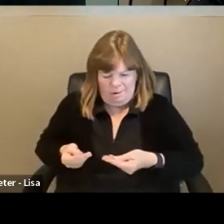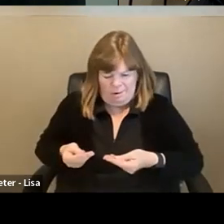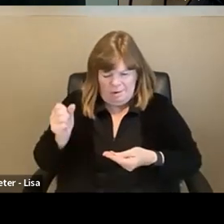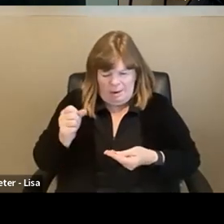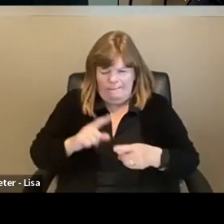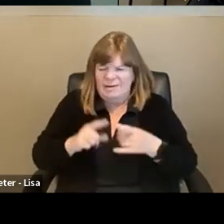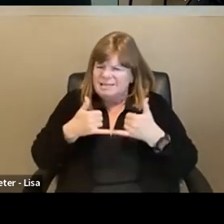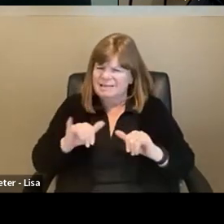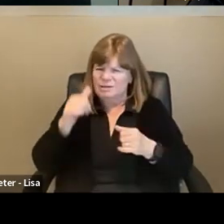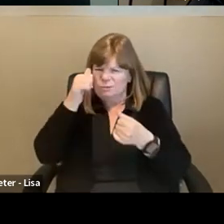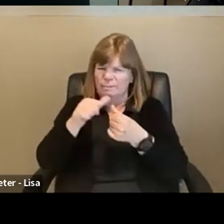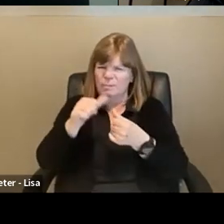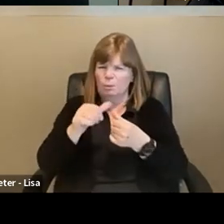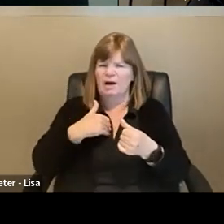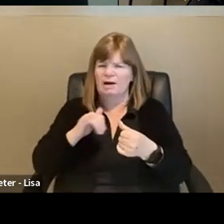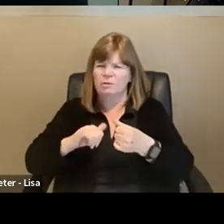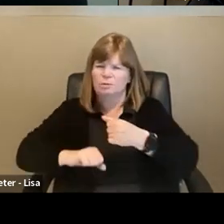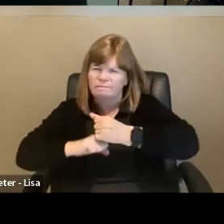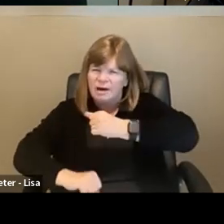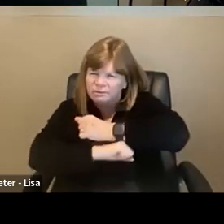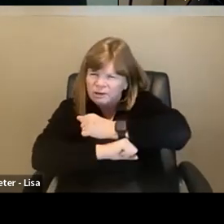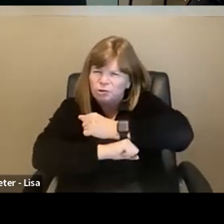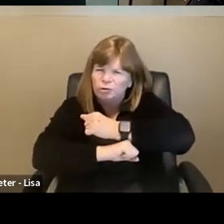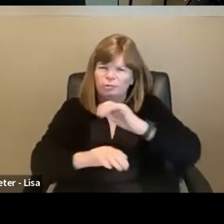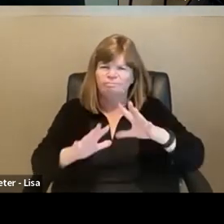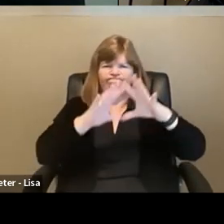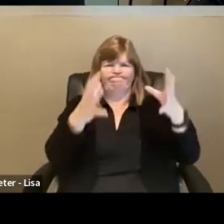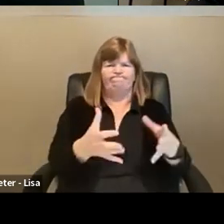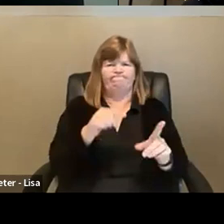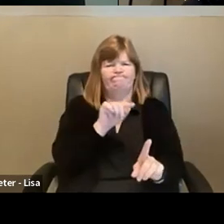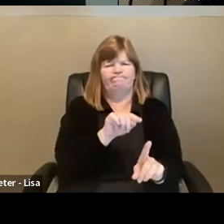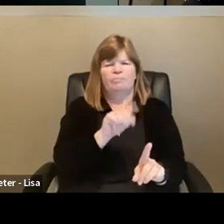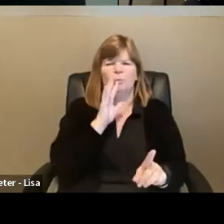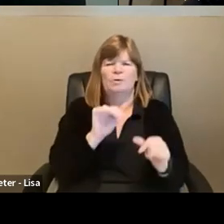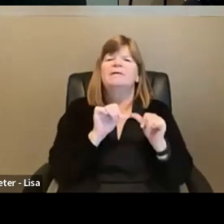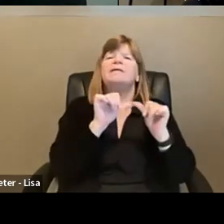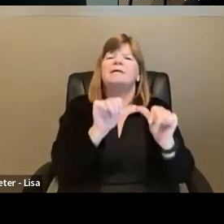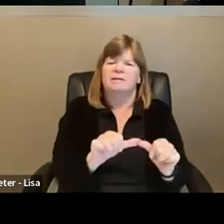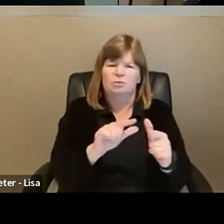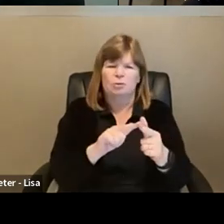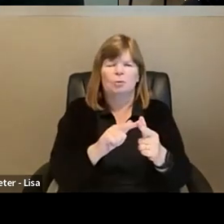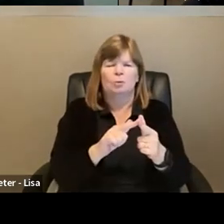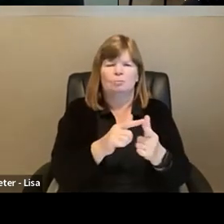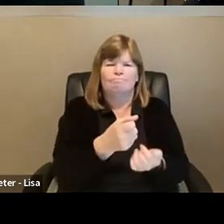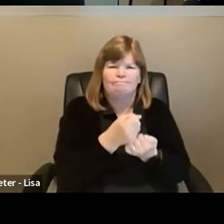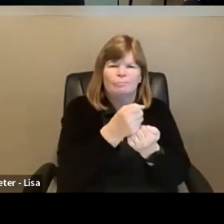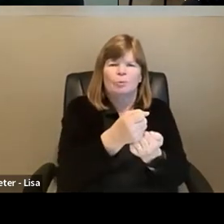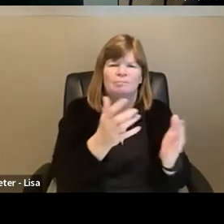remember that we have these foundational frameworks that are going to continue to help elevate